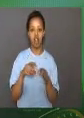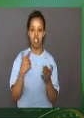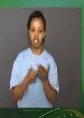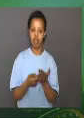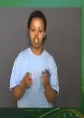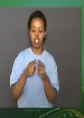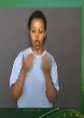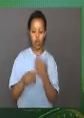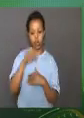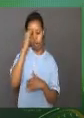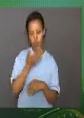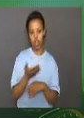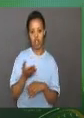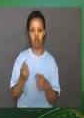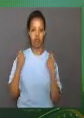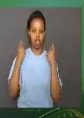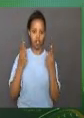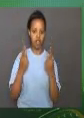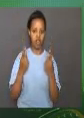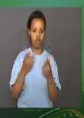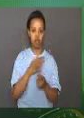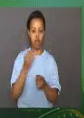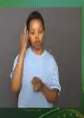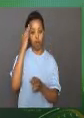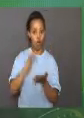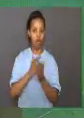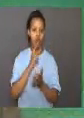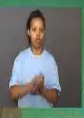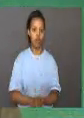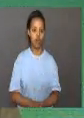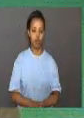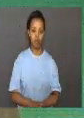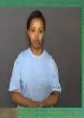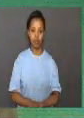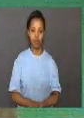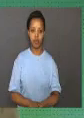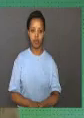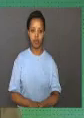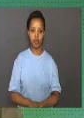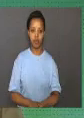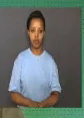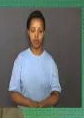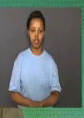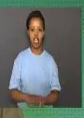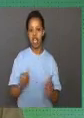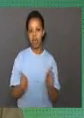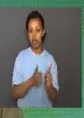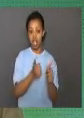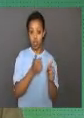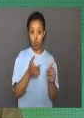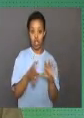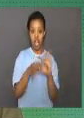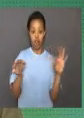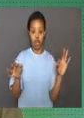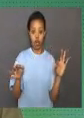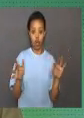we understand everything we have covered thus far. In the following sentences,